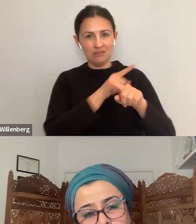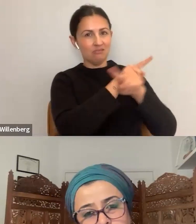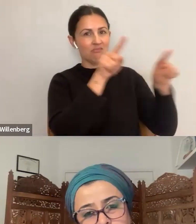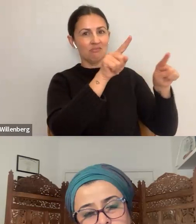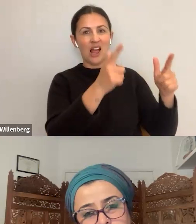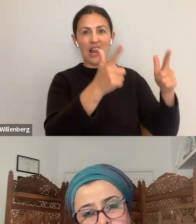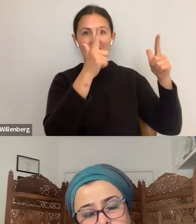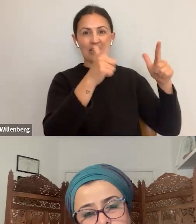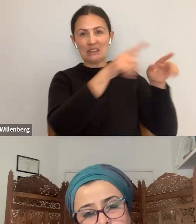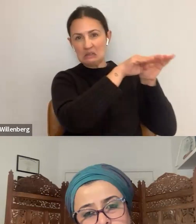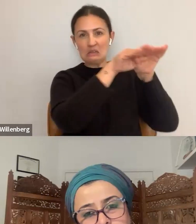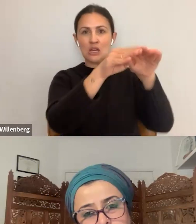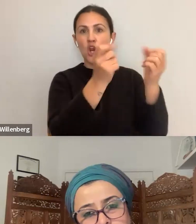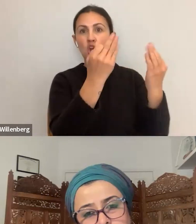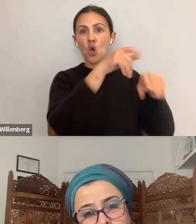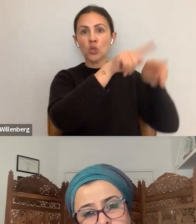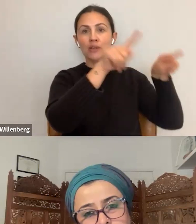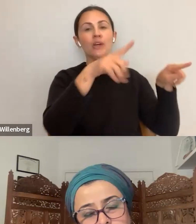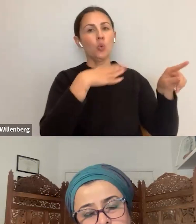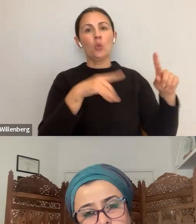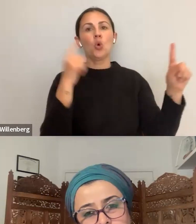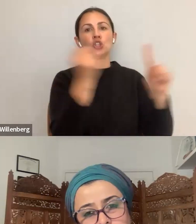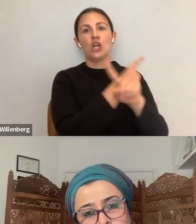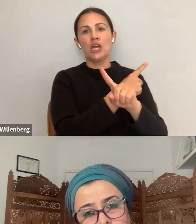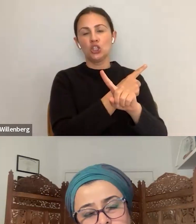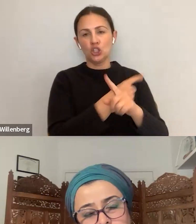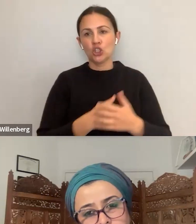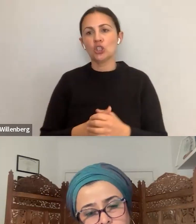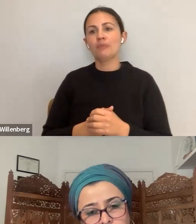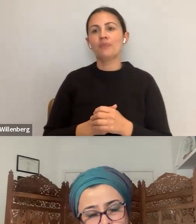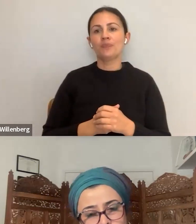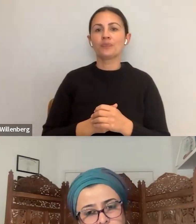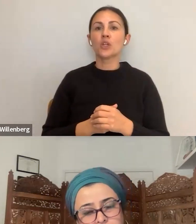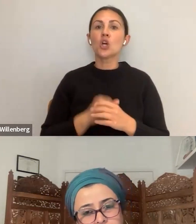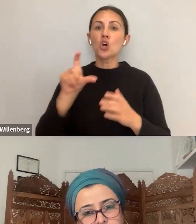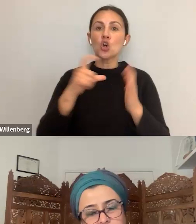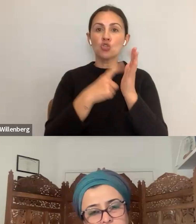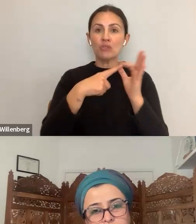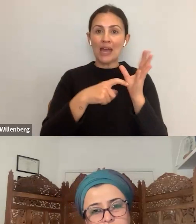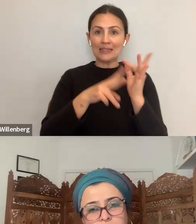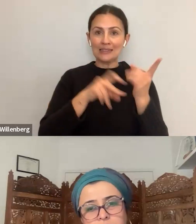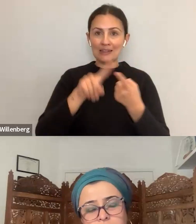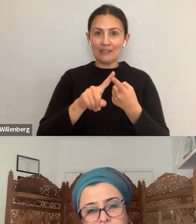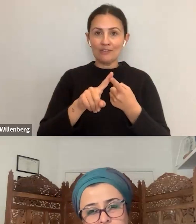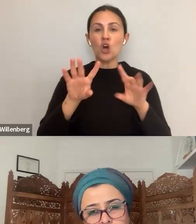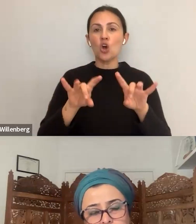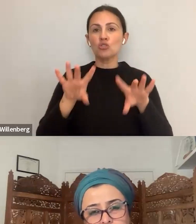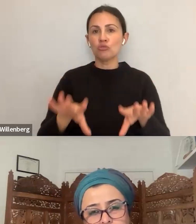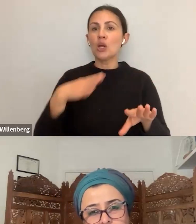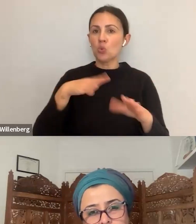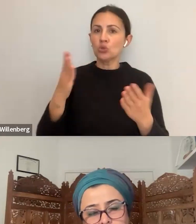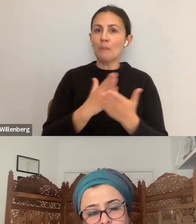we know this research is one of the Creative Australia's motivations for this actual